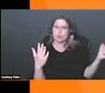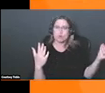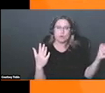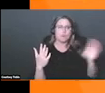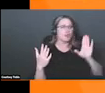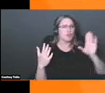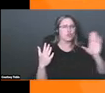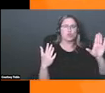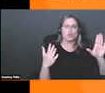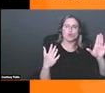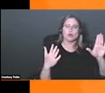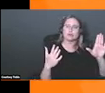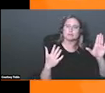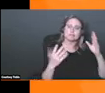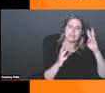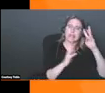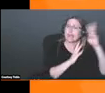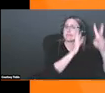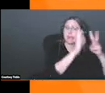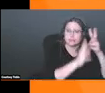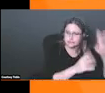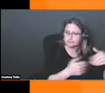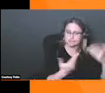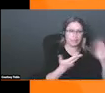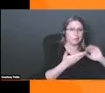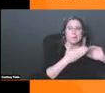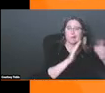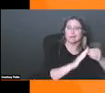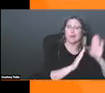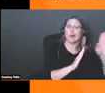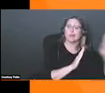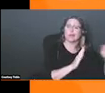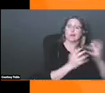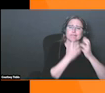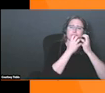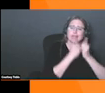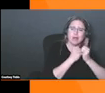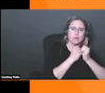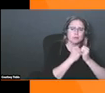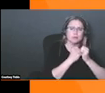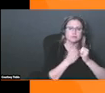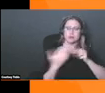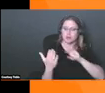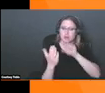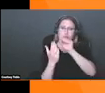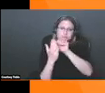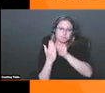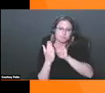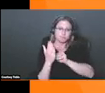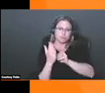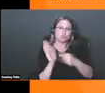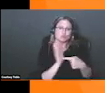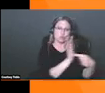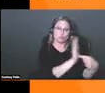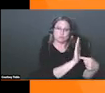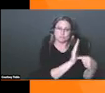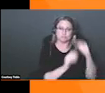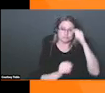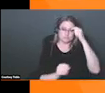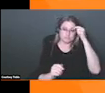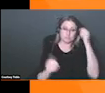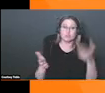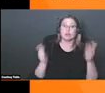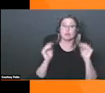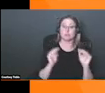interests are. It could be innovation, it could be community. Do the math. This is a really big one for me